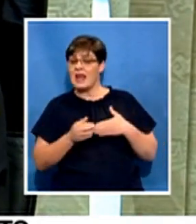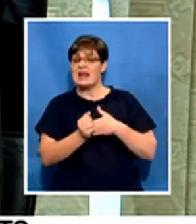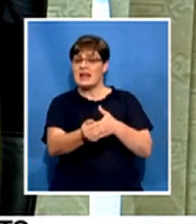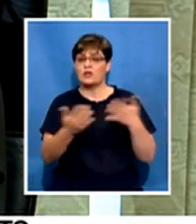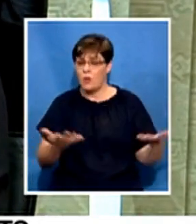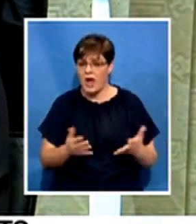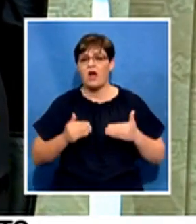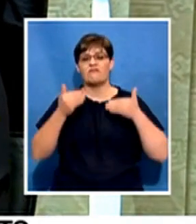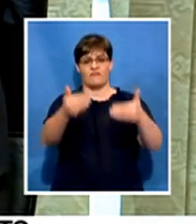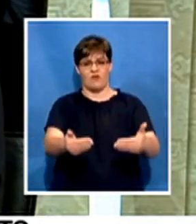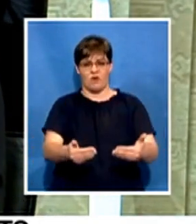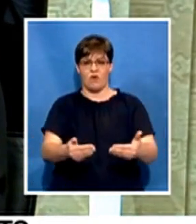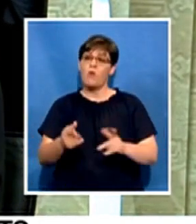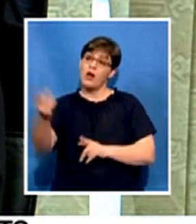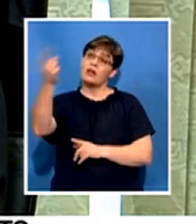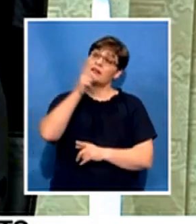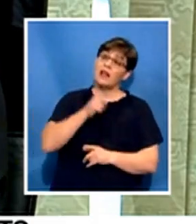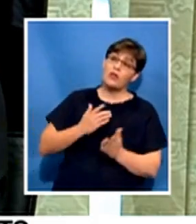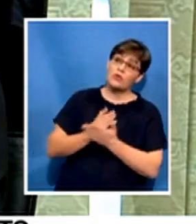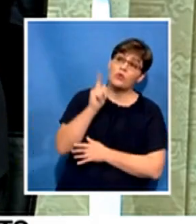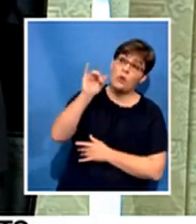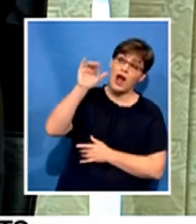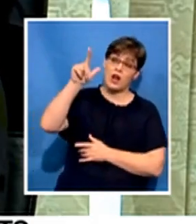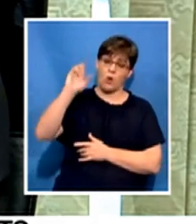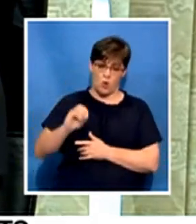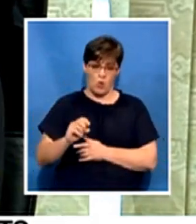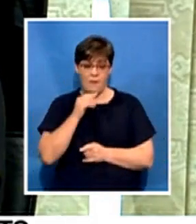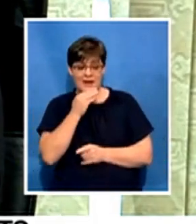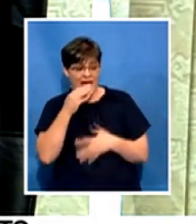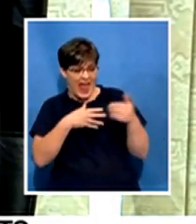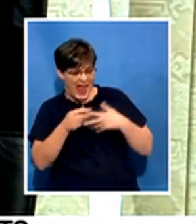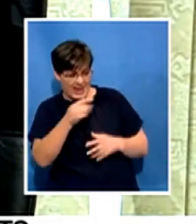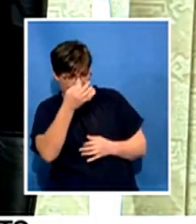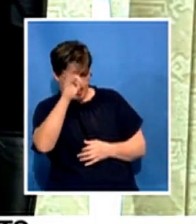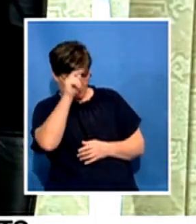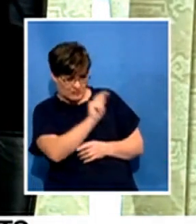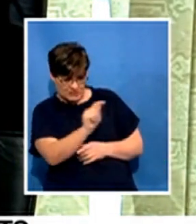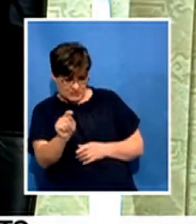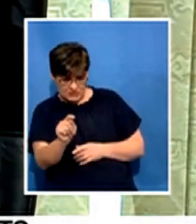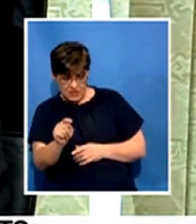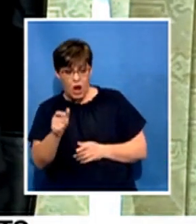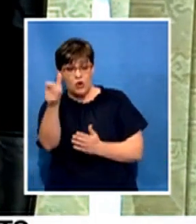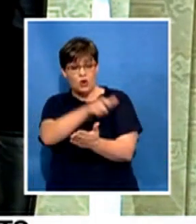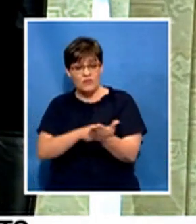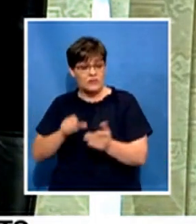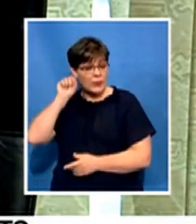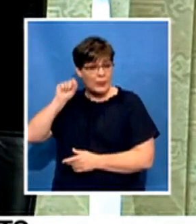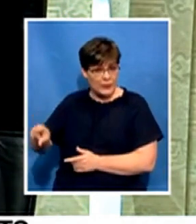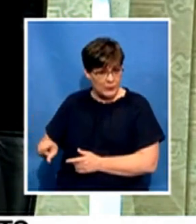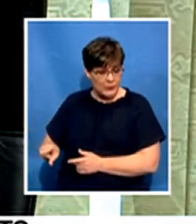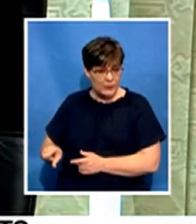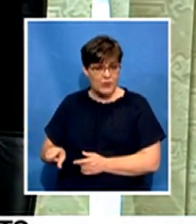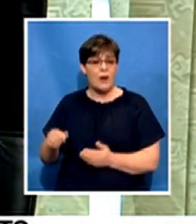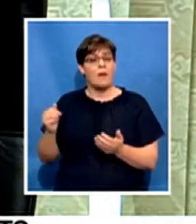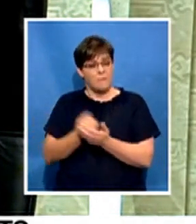government that undermines any convention must be taken to the International